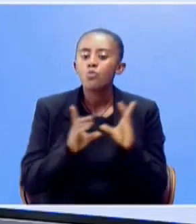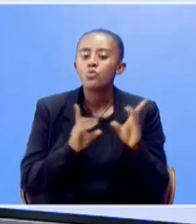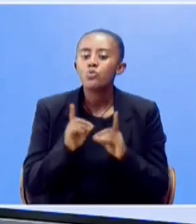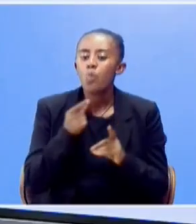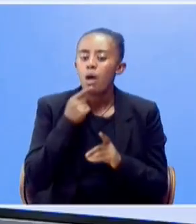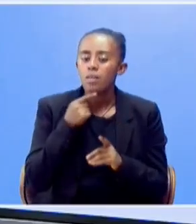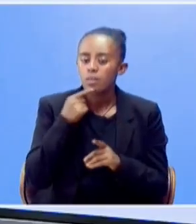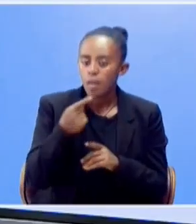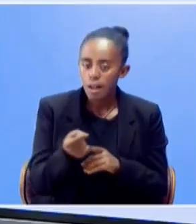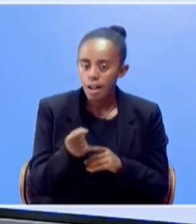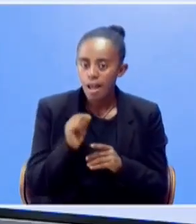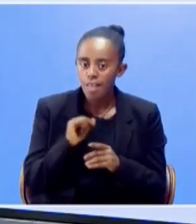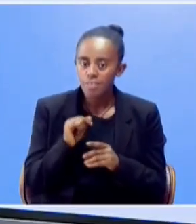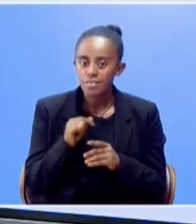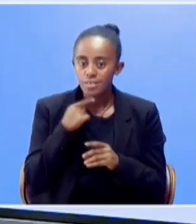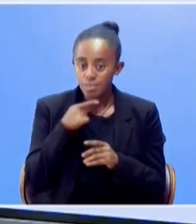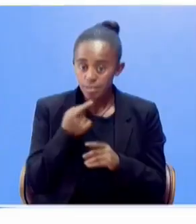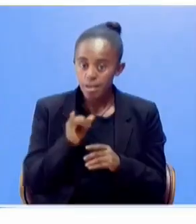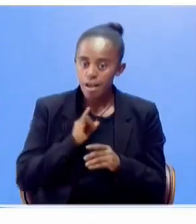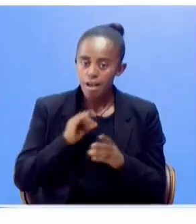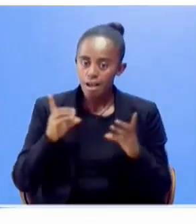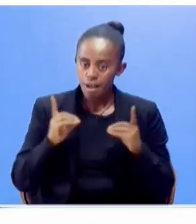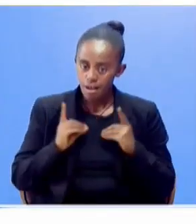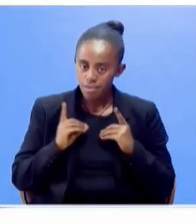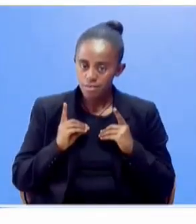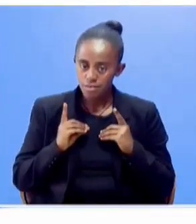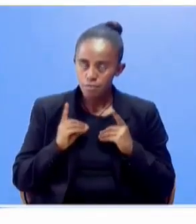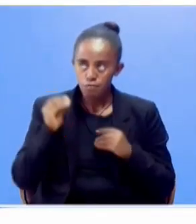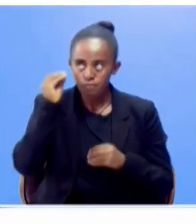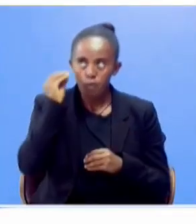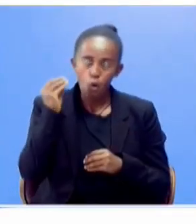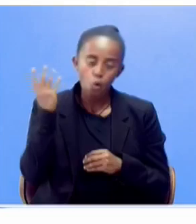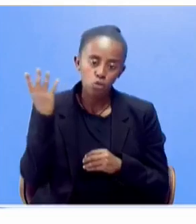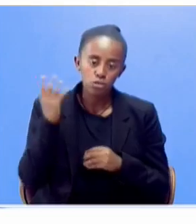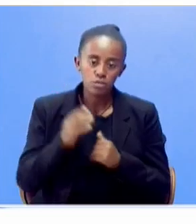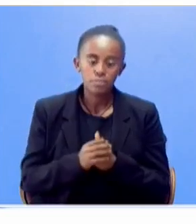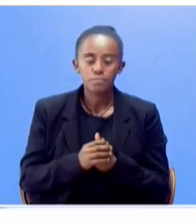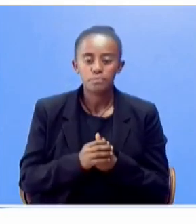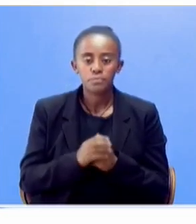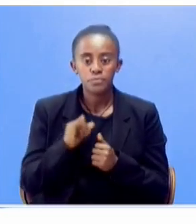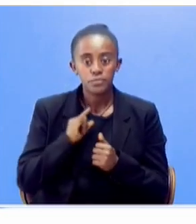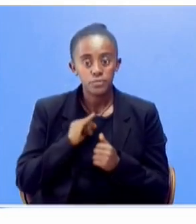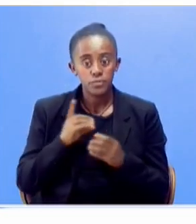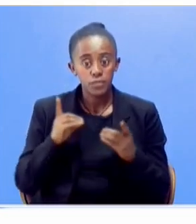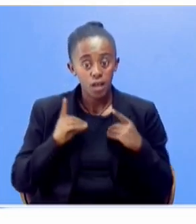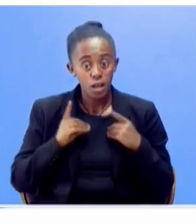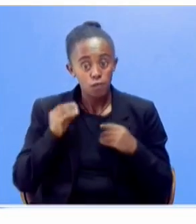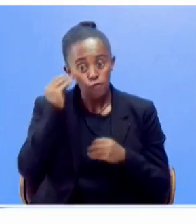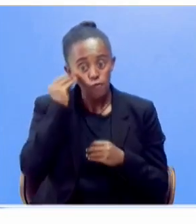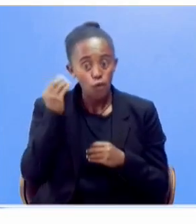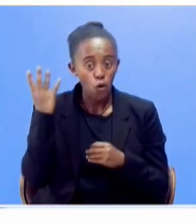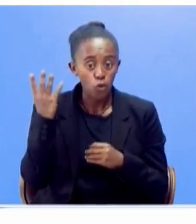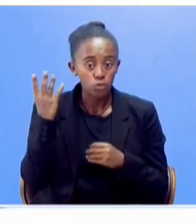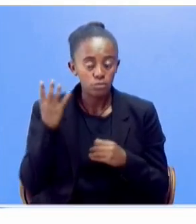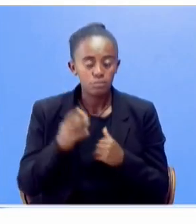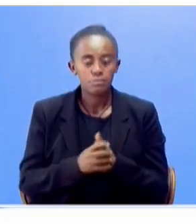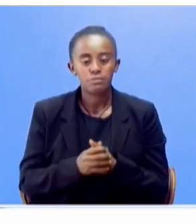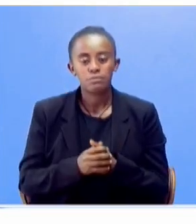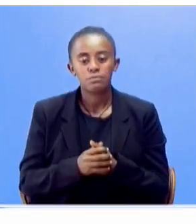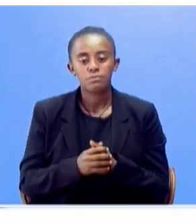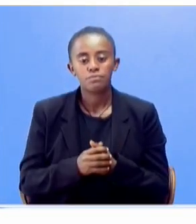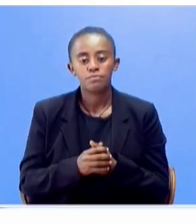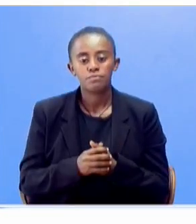I said what? I had forgotten. Had, yeah? Forgotten.